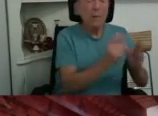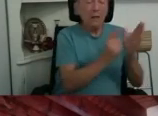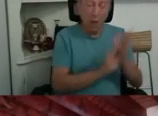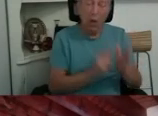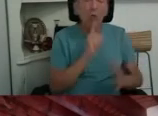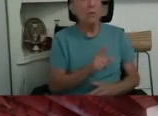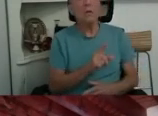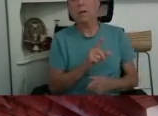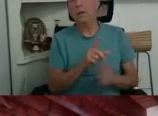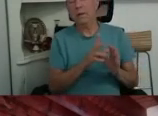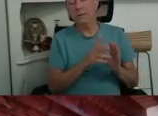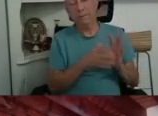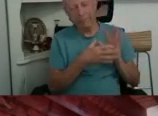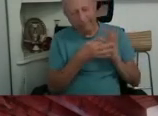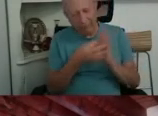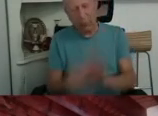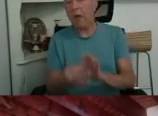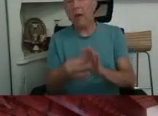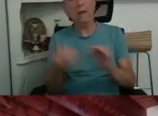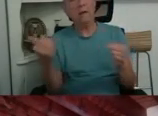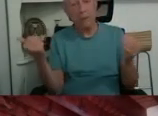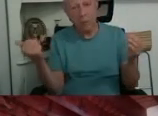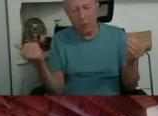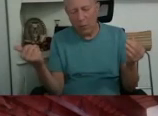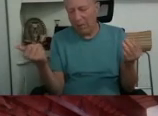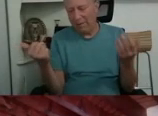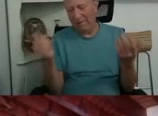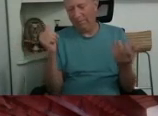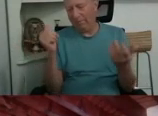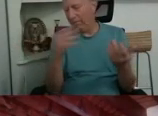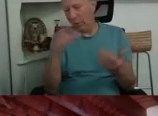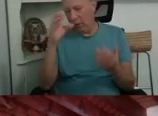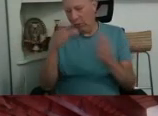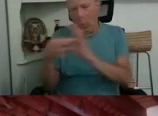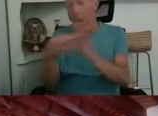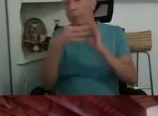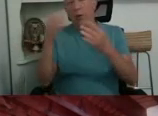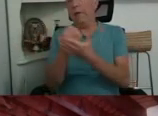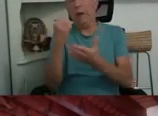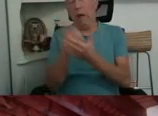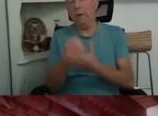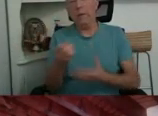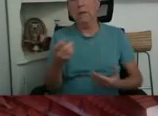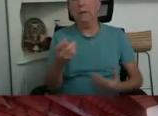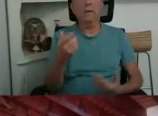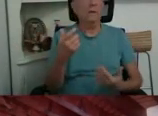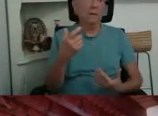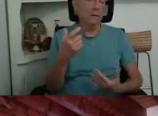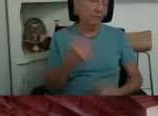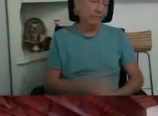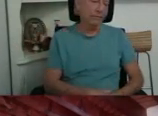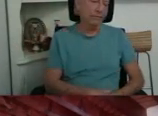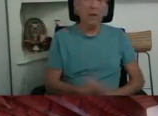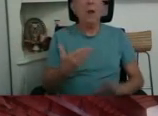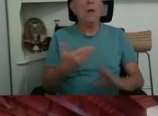economic relationships that are created in a cooperative economy. And before I continue, because this is